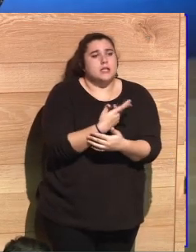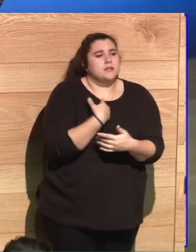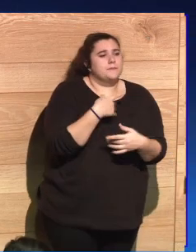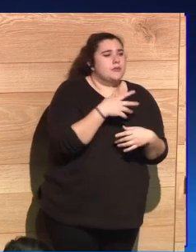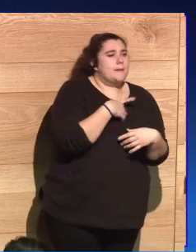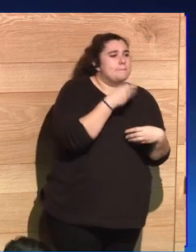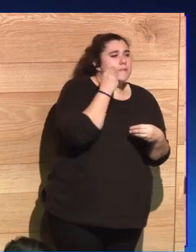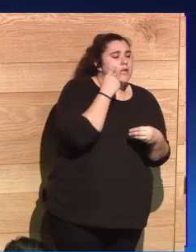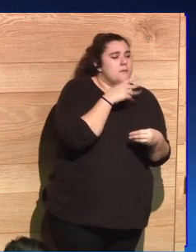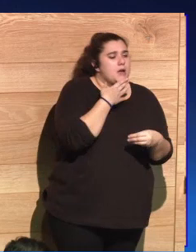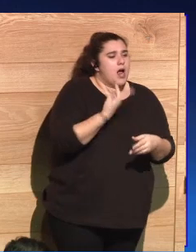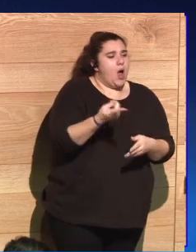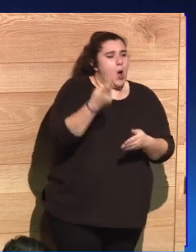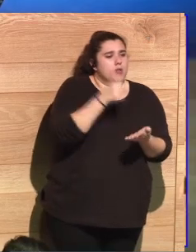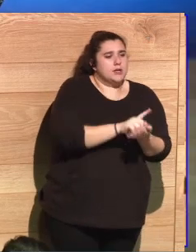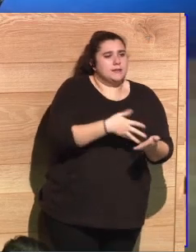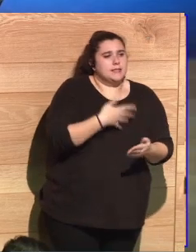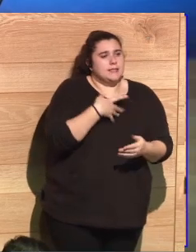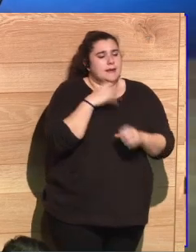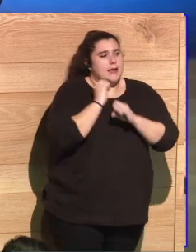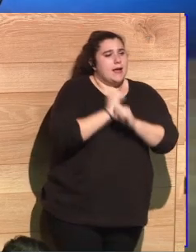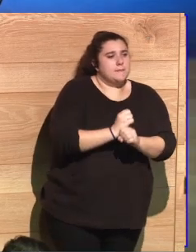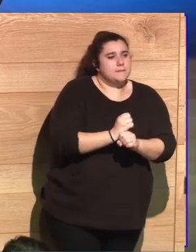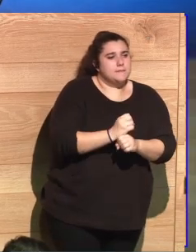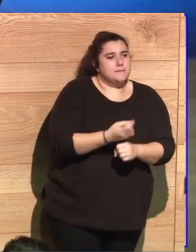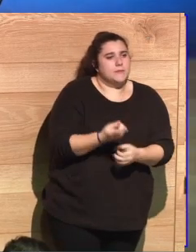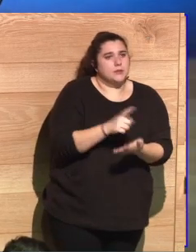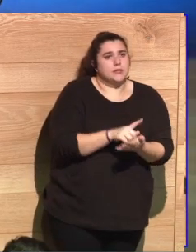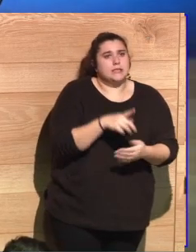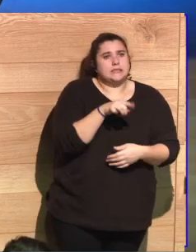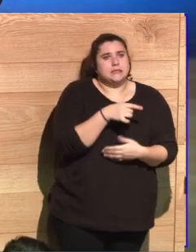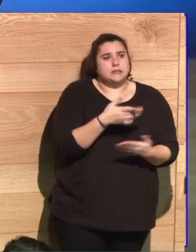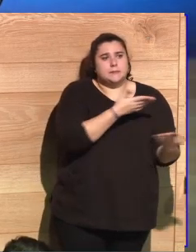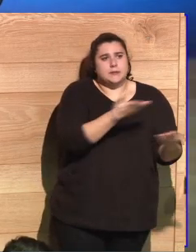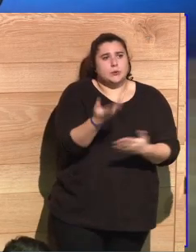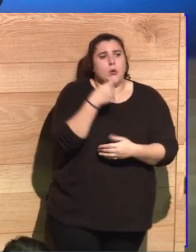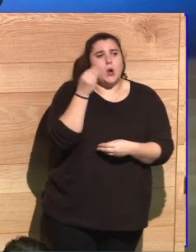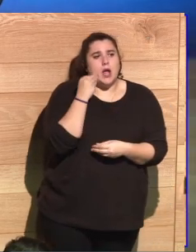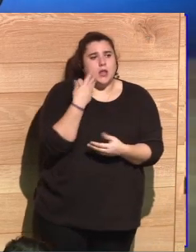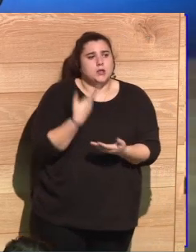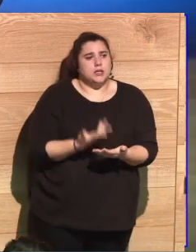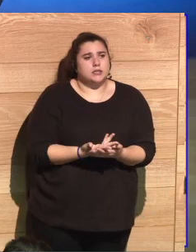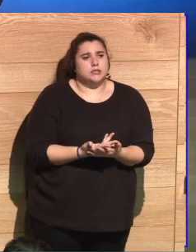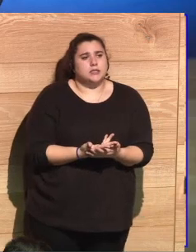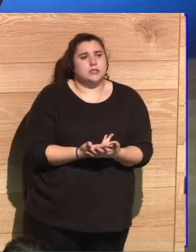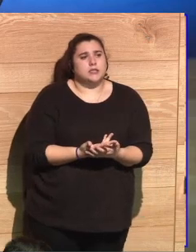So when you've been a gambler, and when you've been an addict, are you afraid of that idiot wind to hit your life